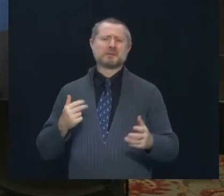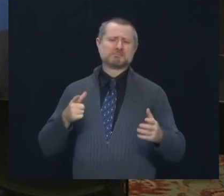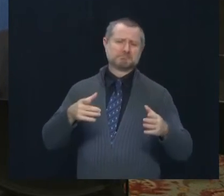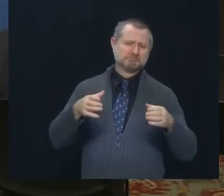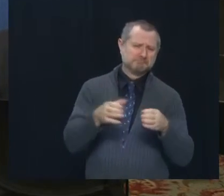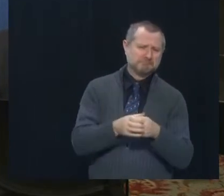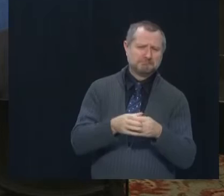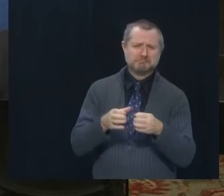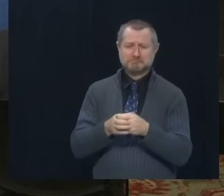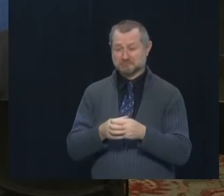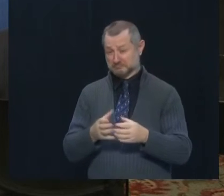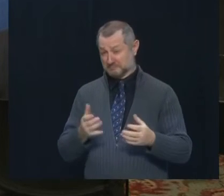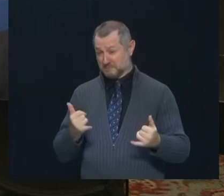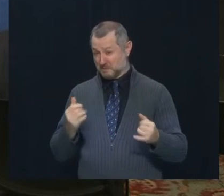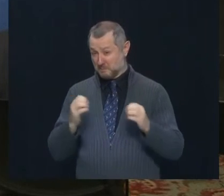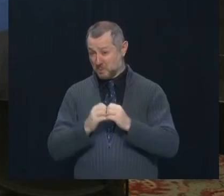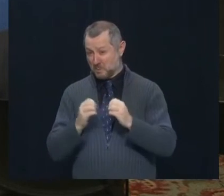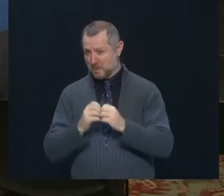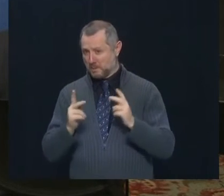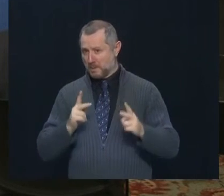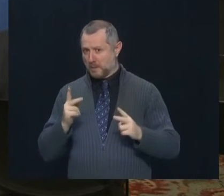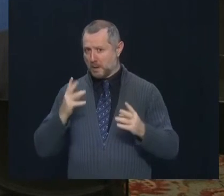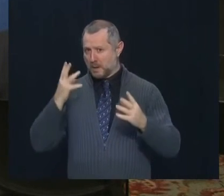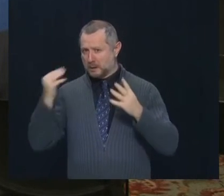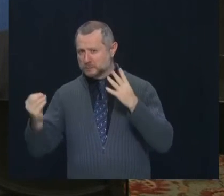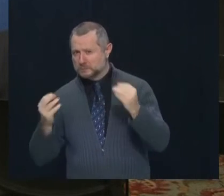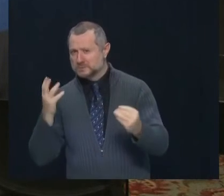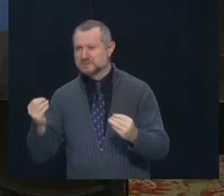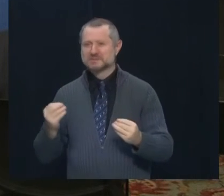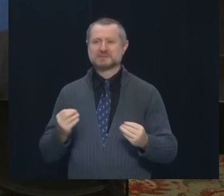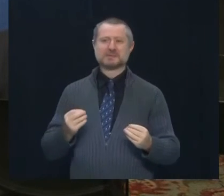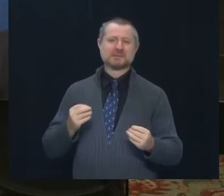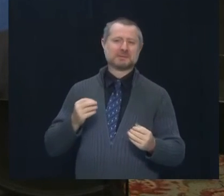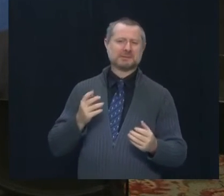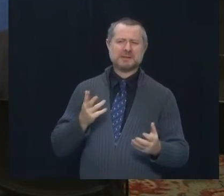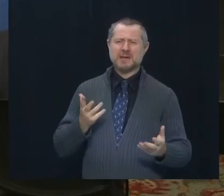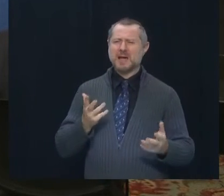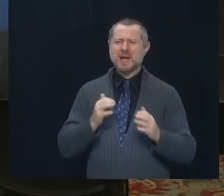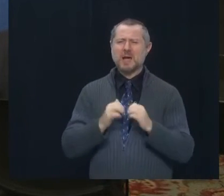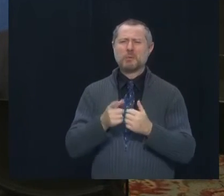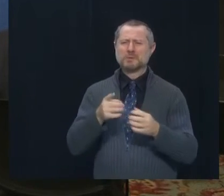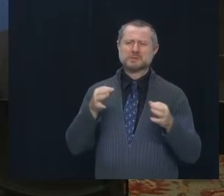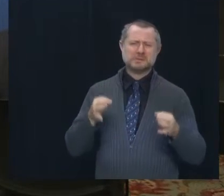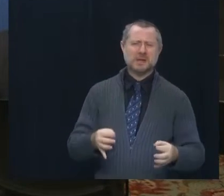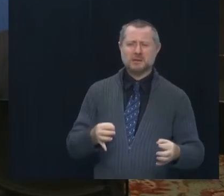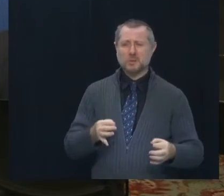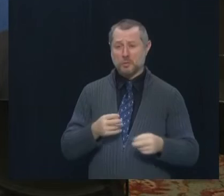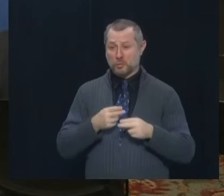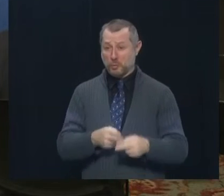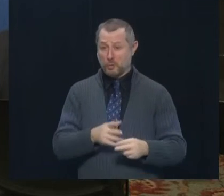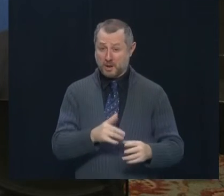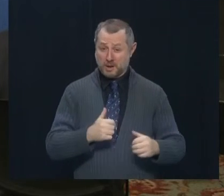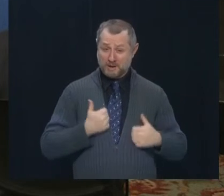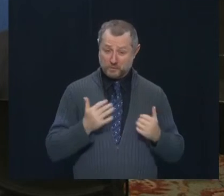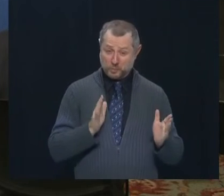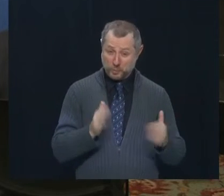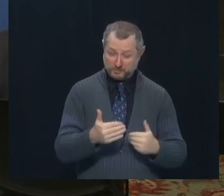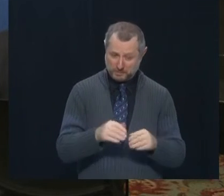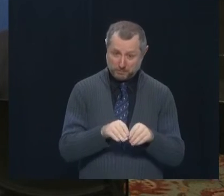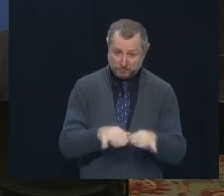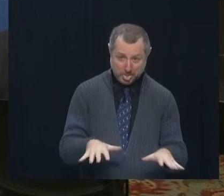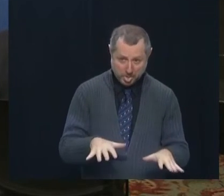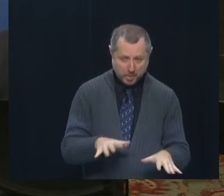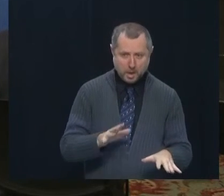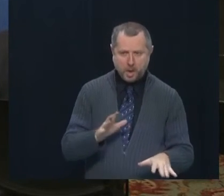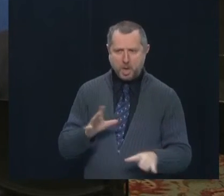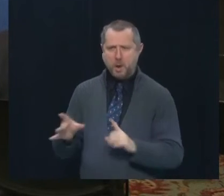are driving outside zones to fewer places? And how are you ruling out whether something is living room spread or someone catching it at work or